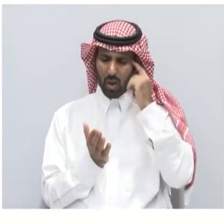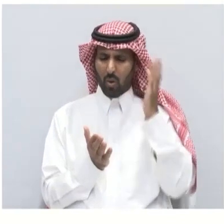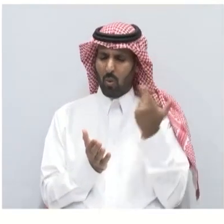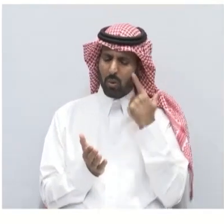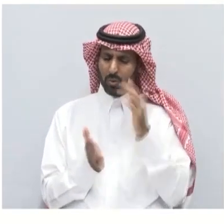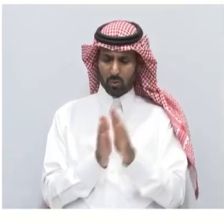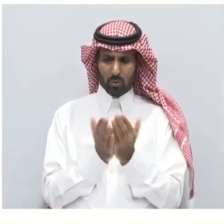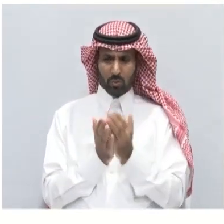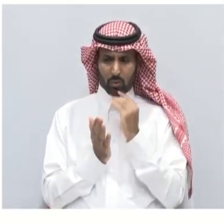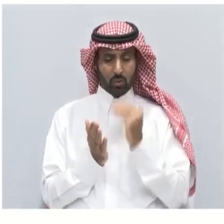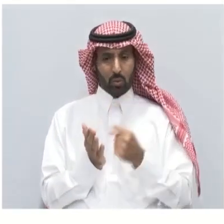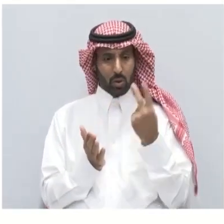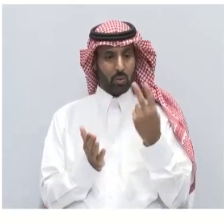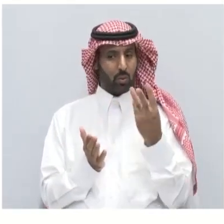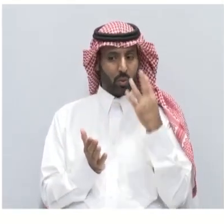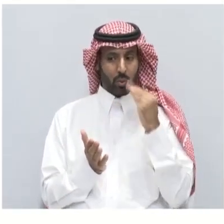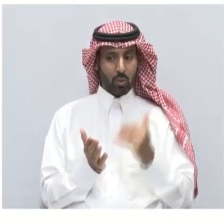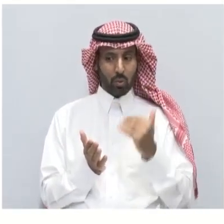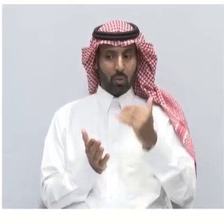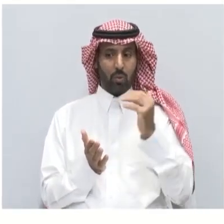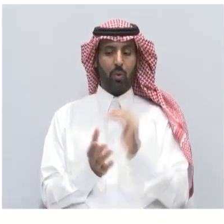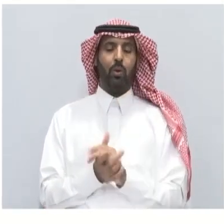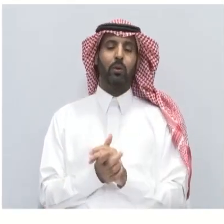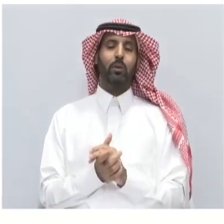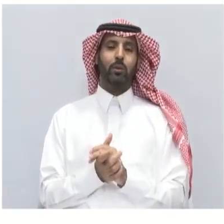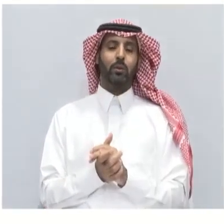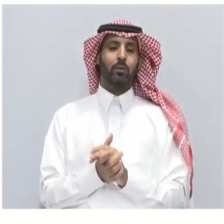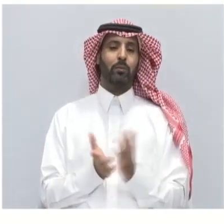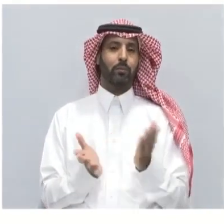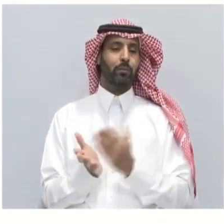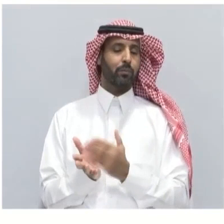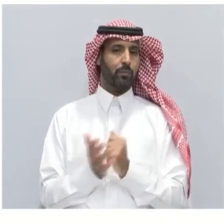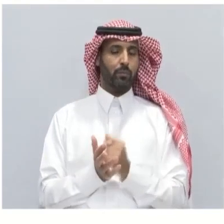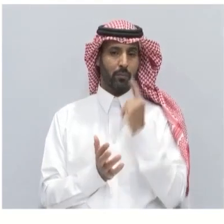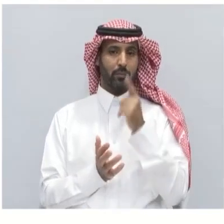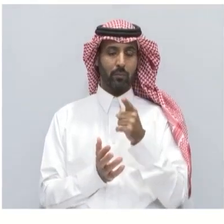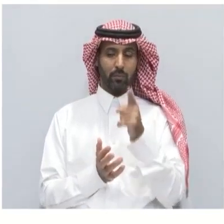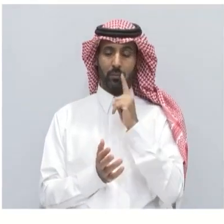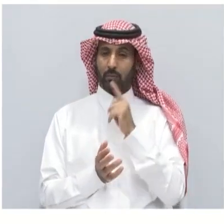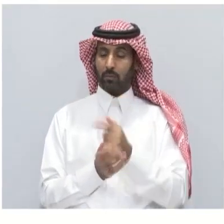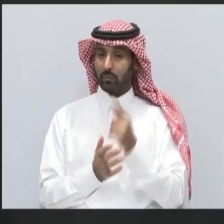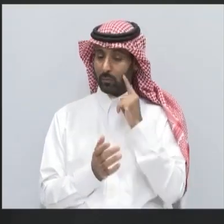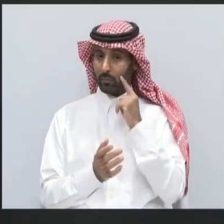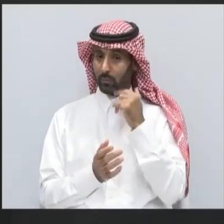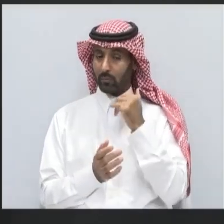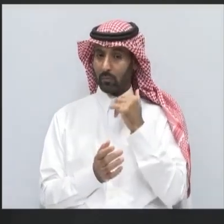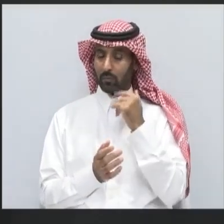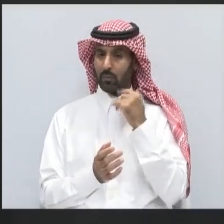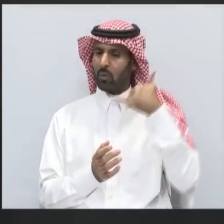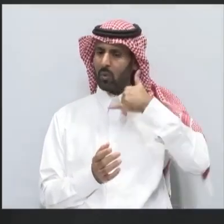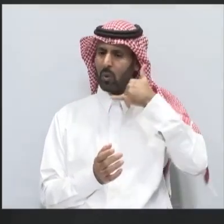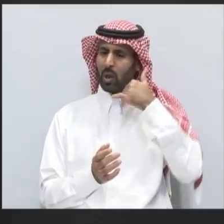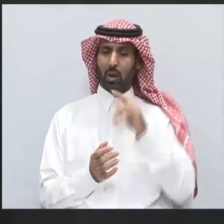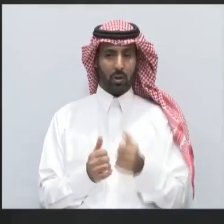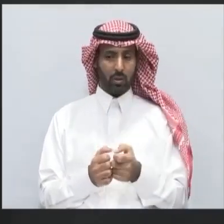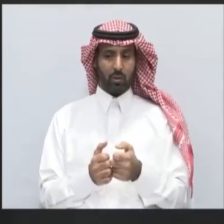which volume you need for class. So when you want to ask your classmate, do you call him or do